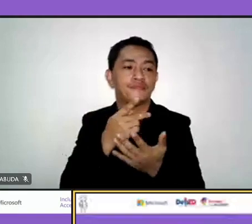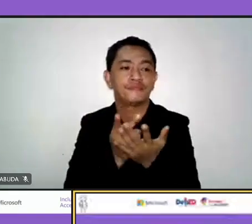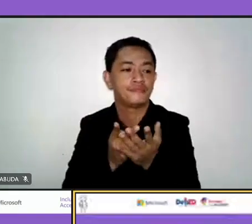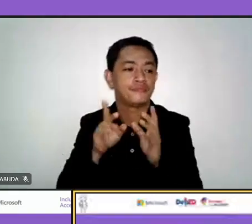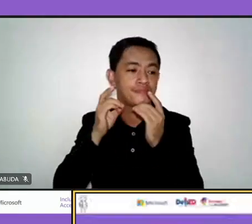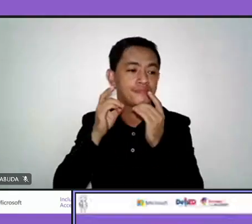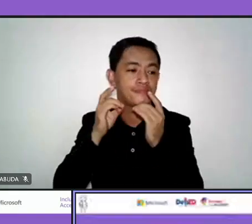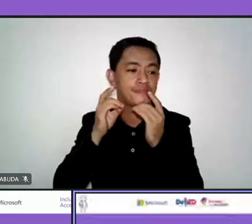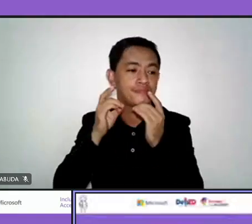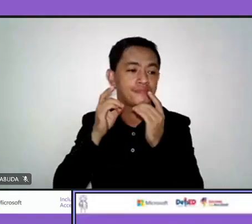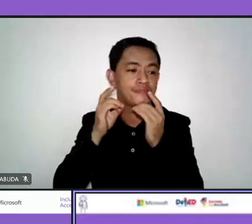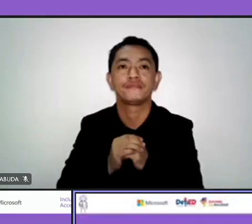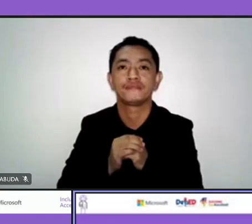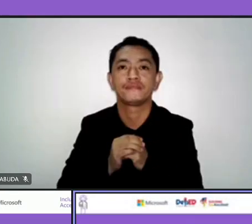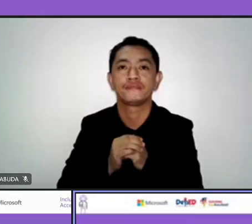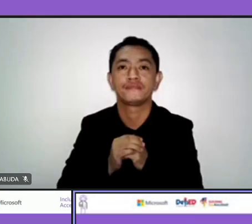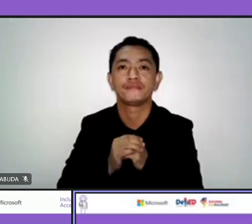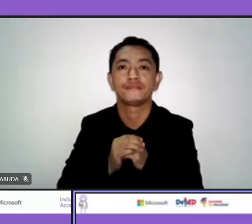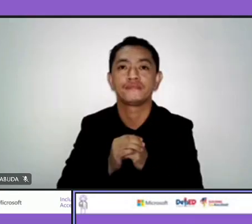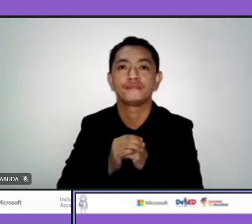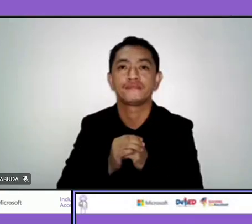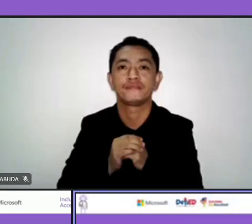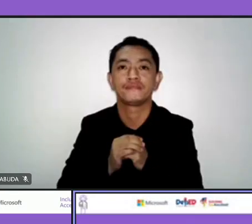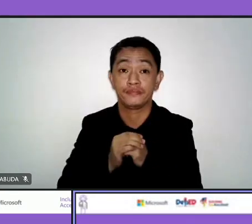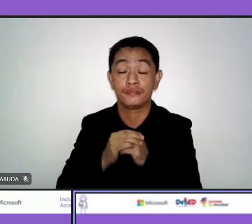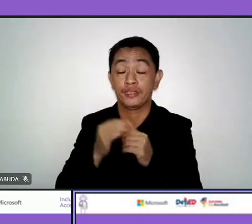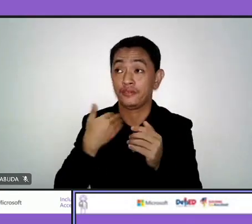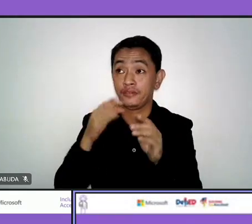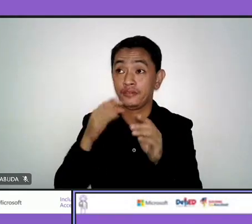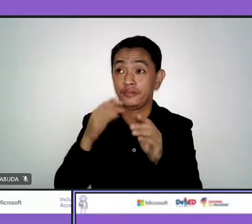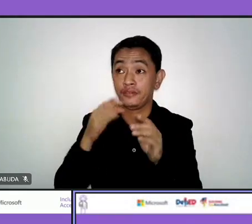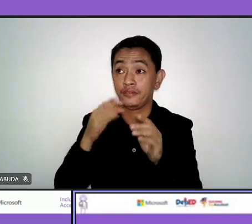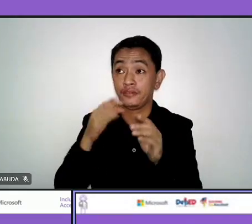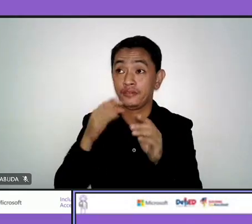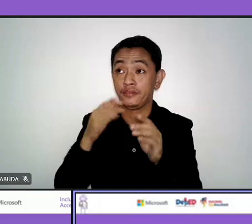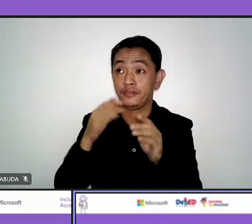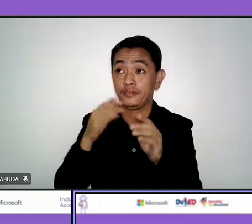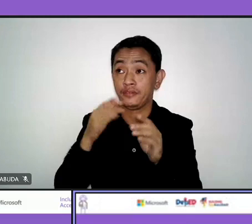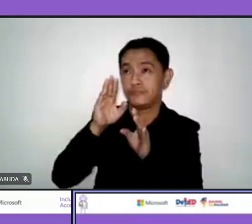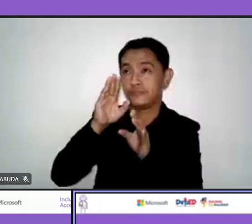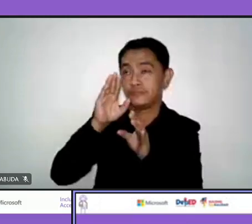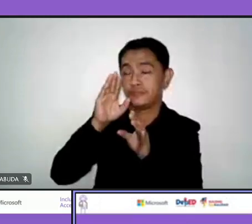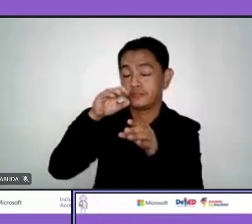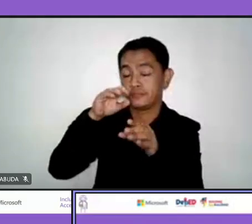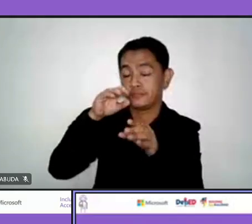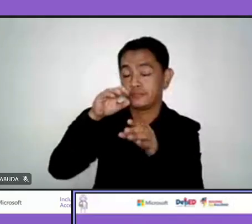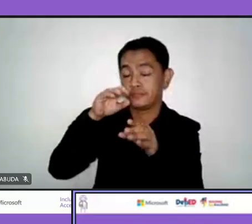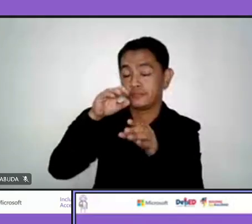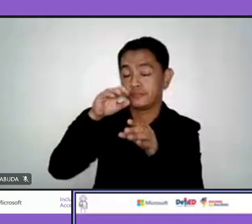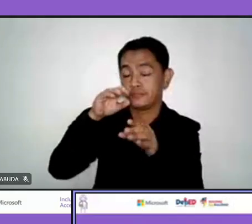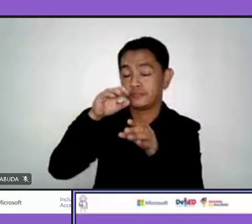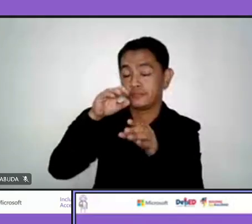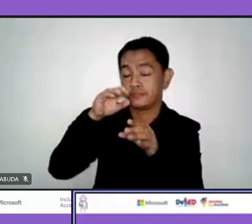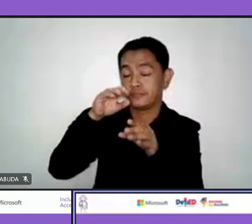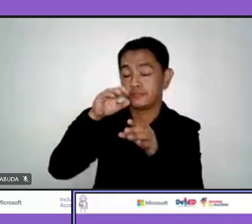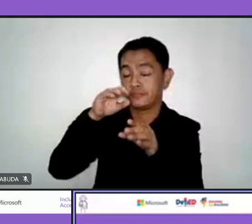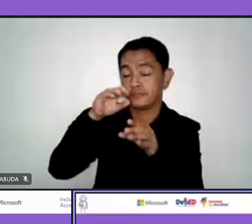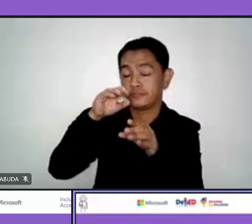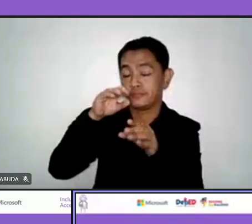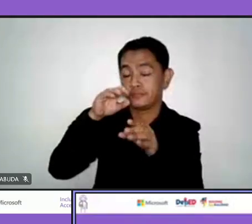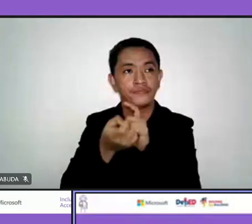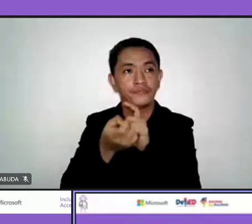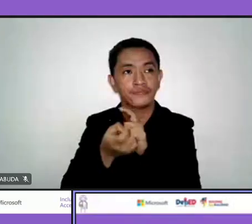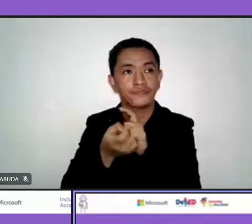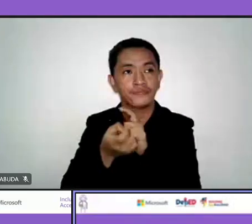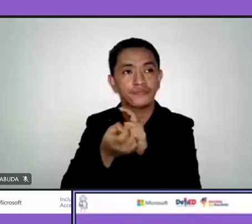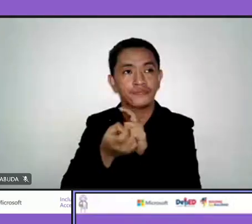no? Nakaka-inspire. On the part of DepEd, yung mga binanggit po ninyo, like in our division, the